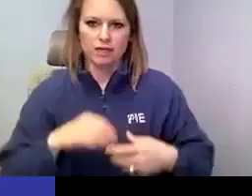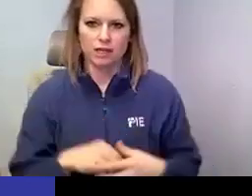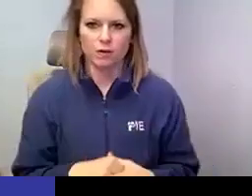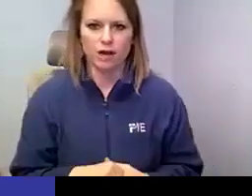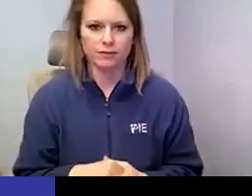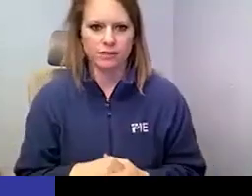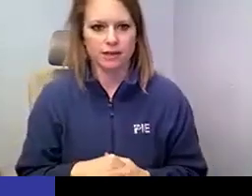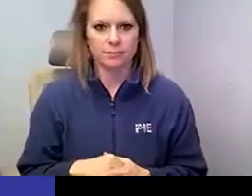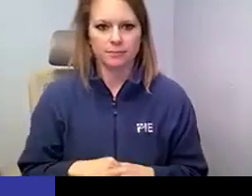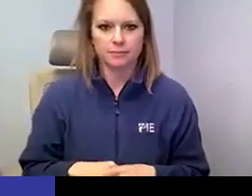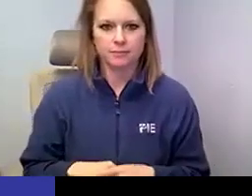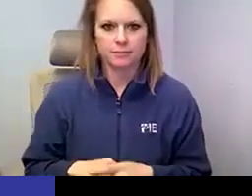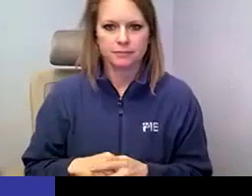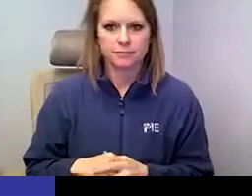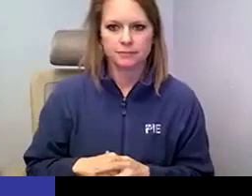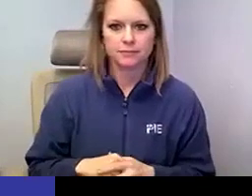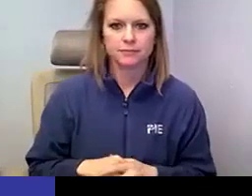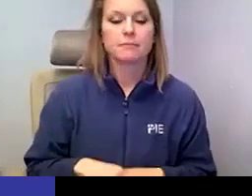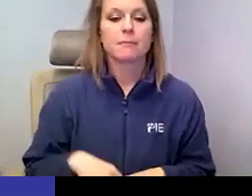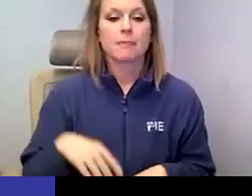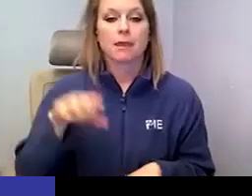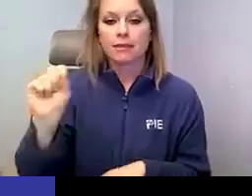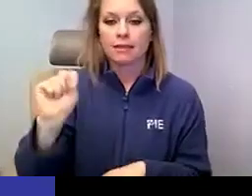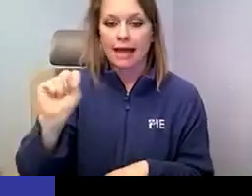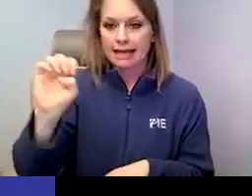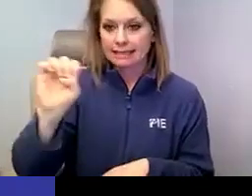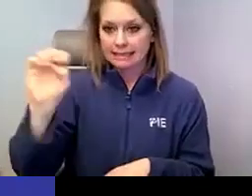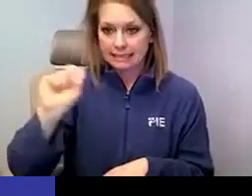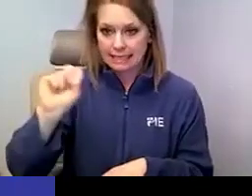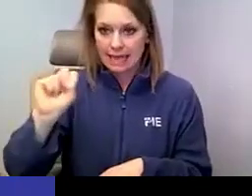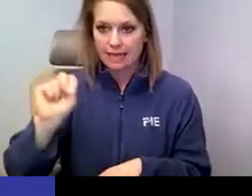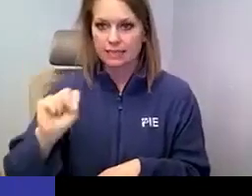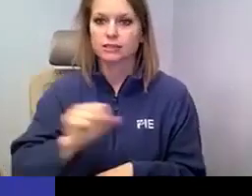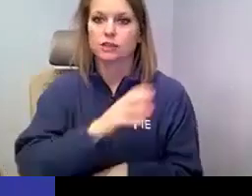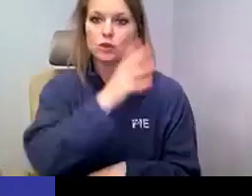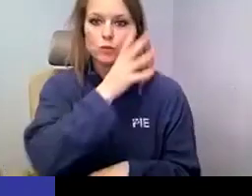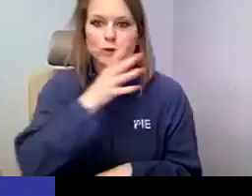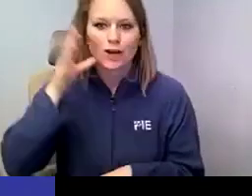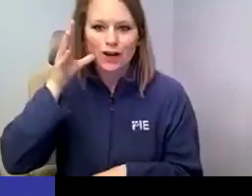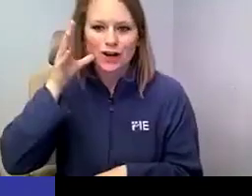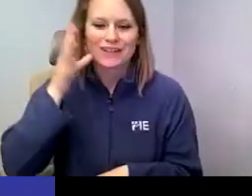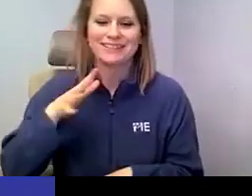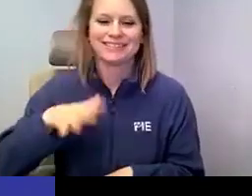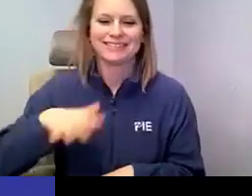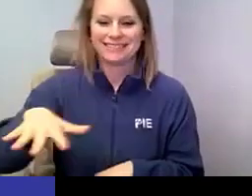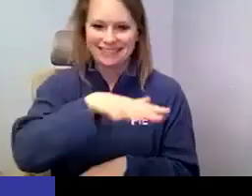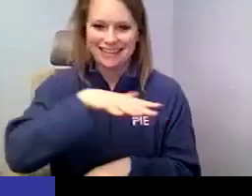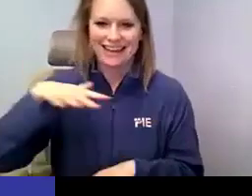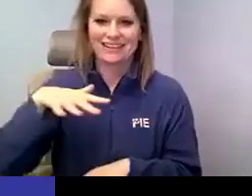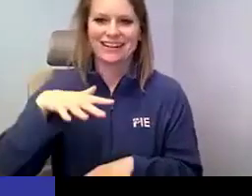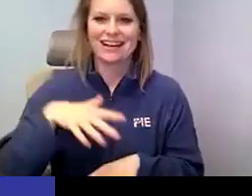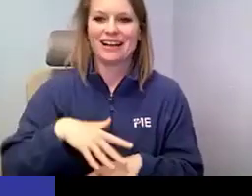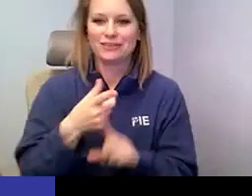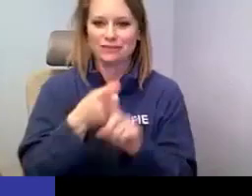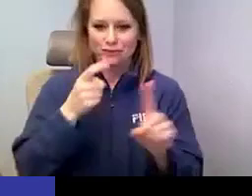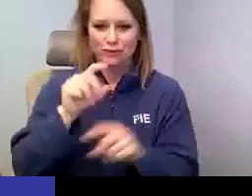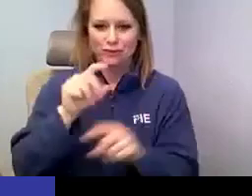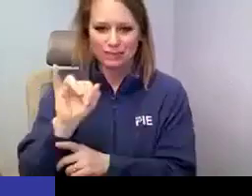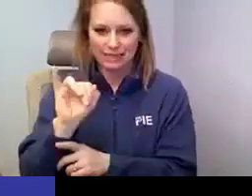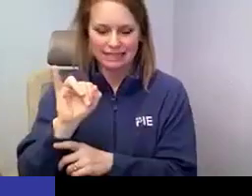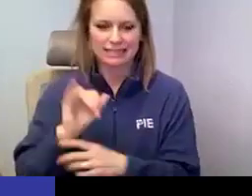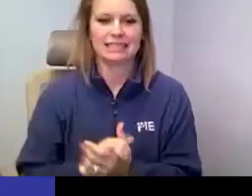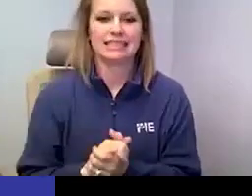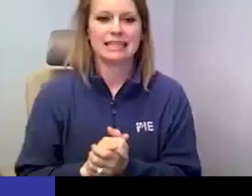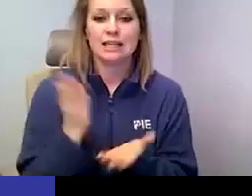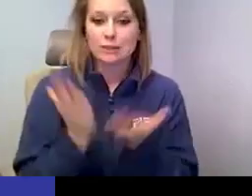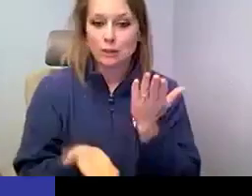low SES rural area of Wisconsin, because you don't know if this tool is representative